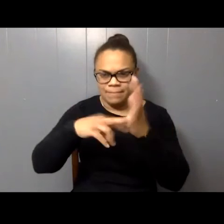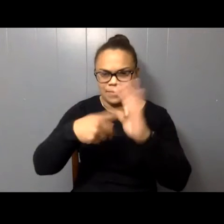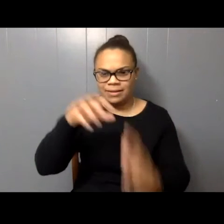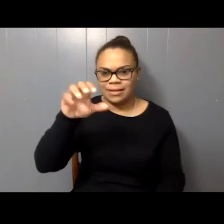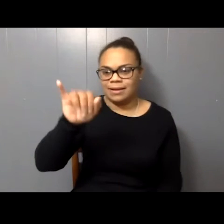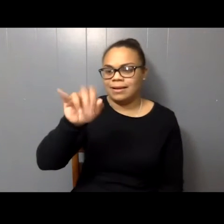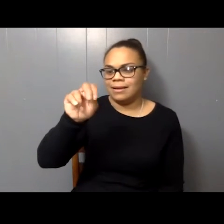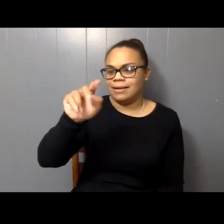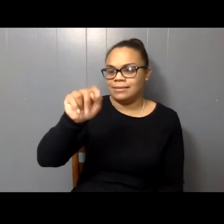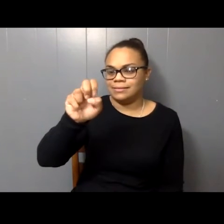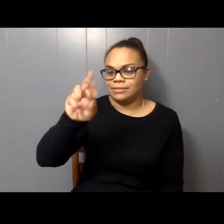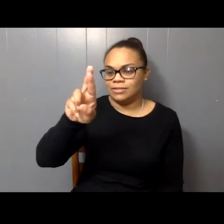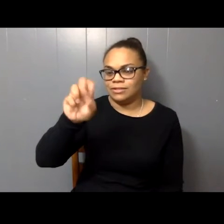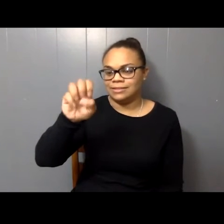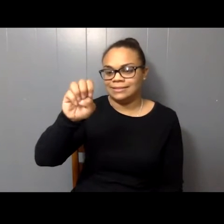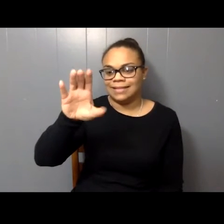good job. This is